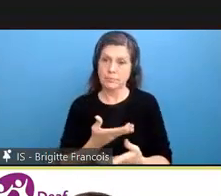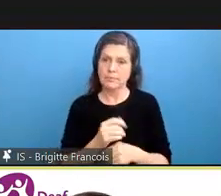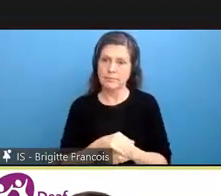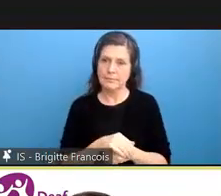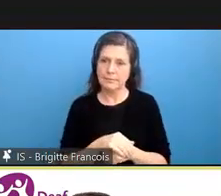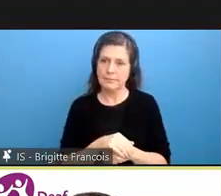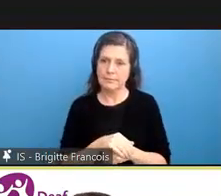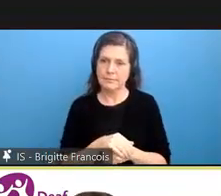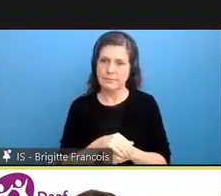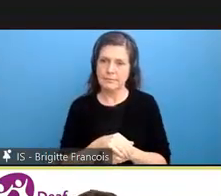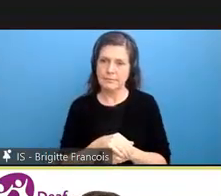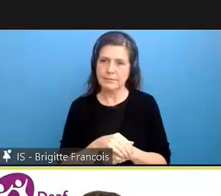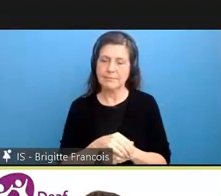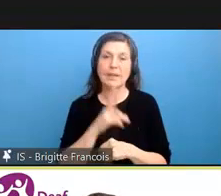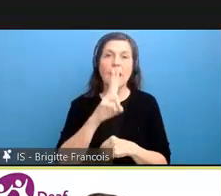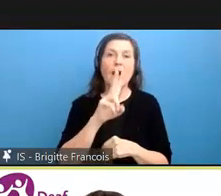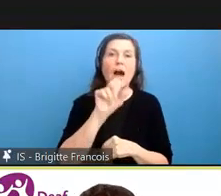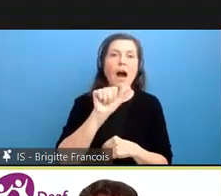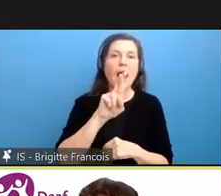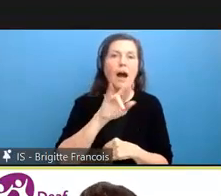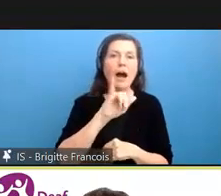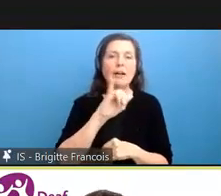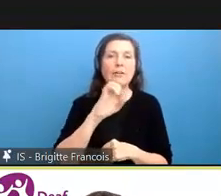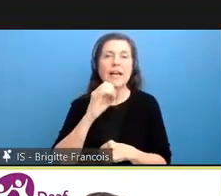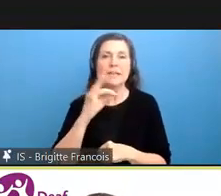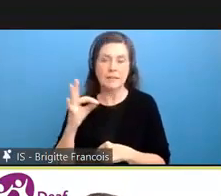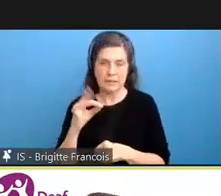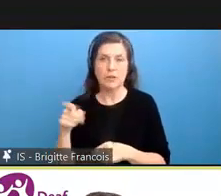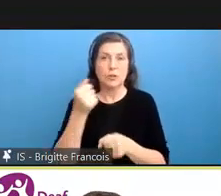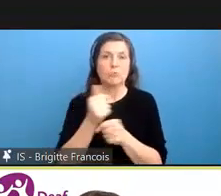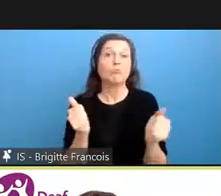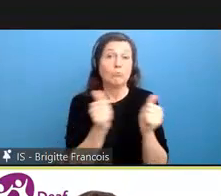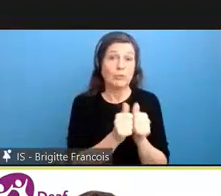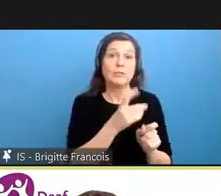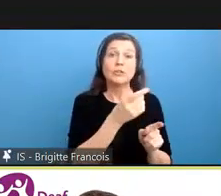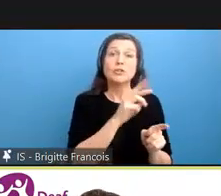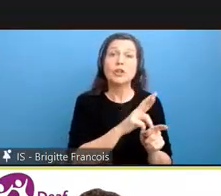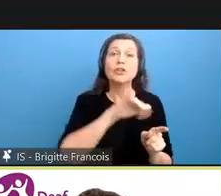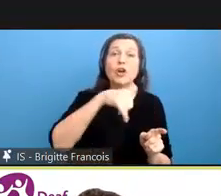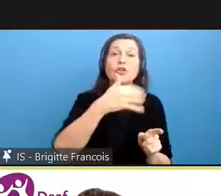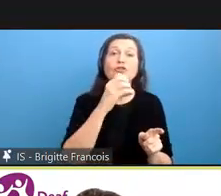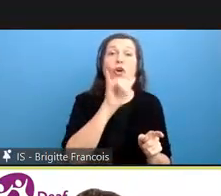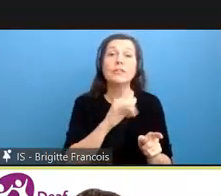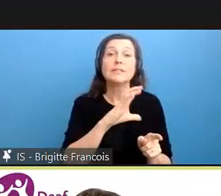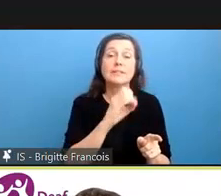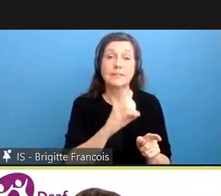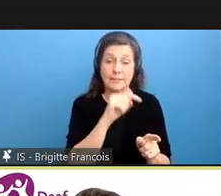Harriet, who has worked with Dr. Joyce, talking about the need for